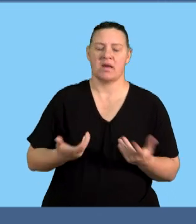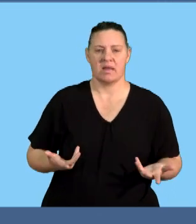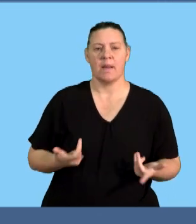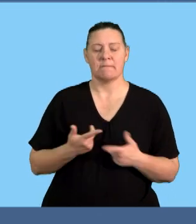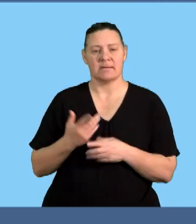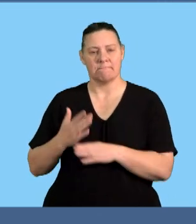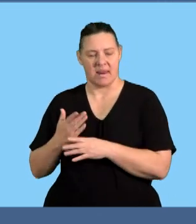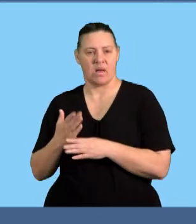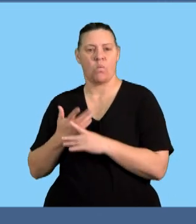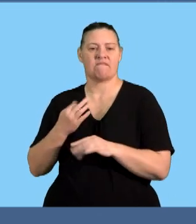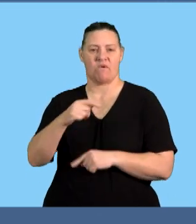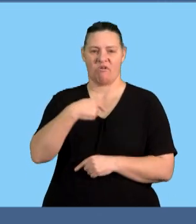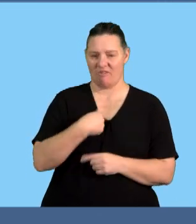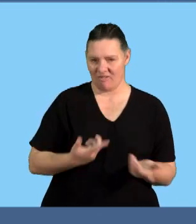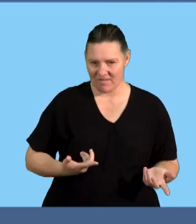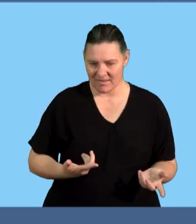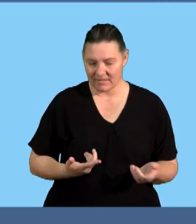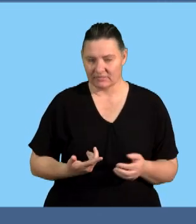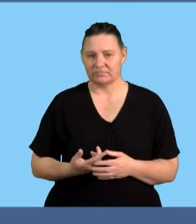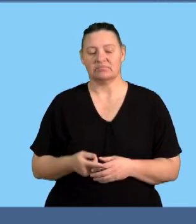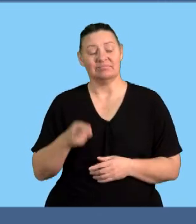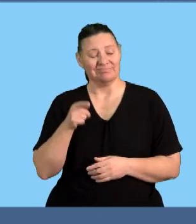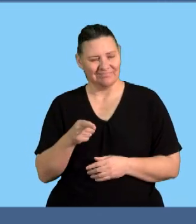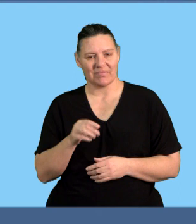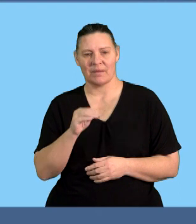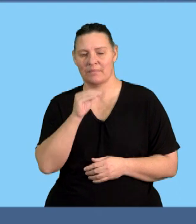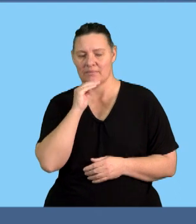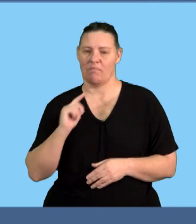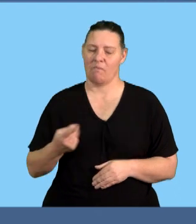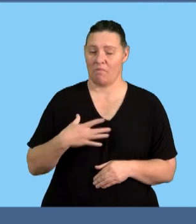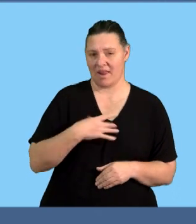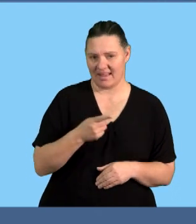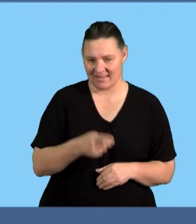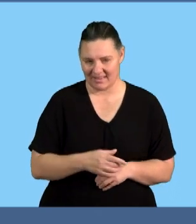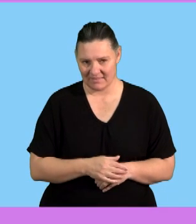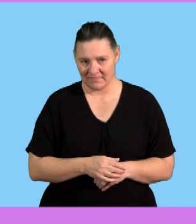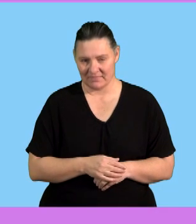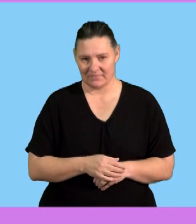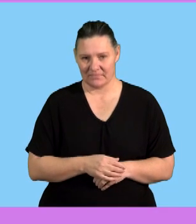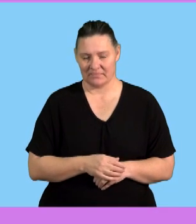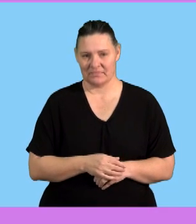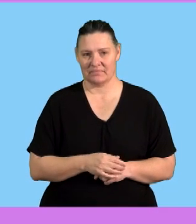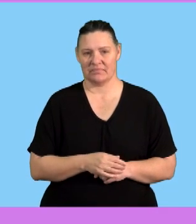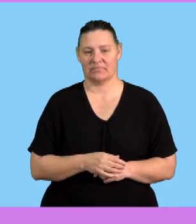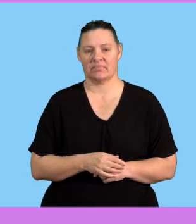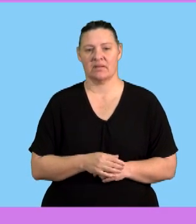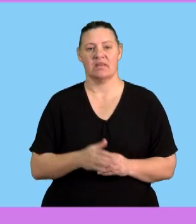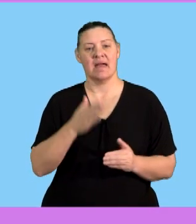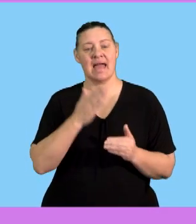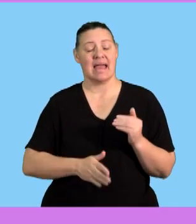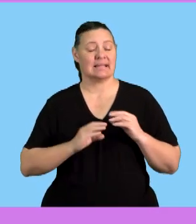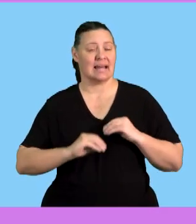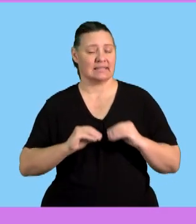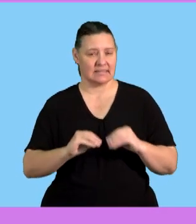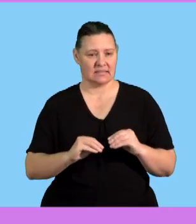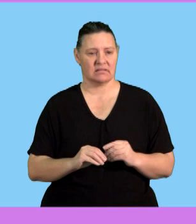money, but your money can work for you. And that is what we all like. So, at the end of